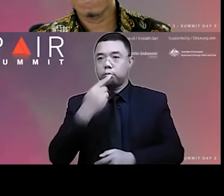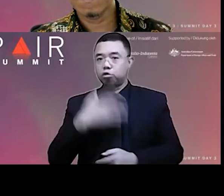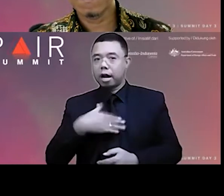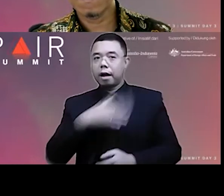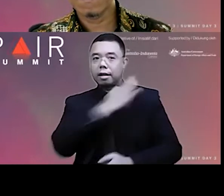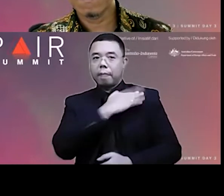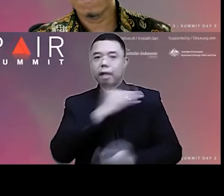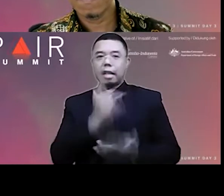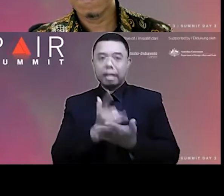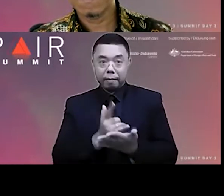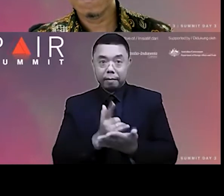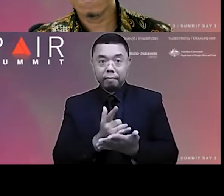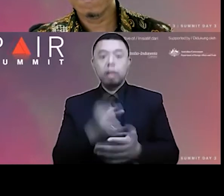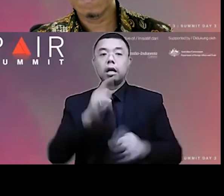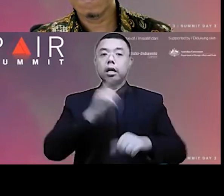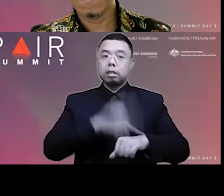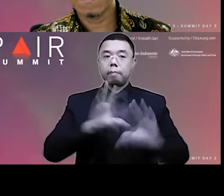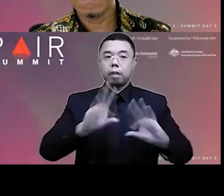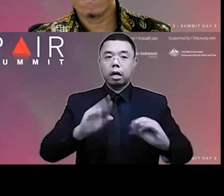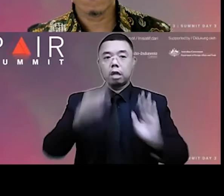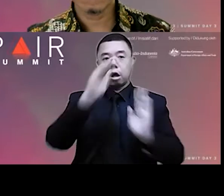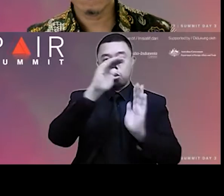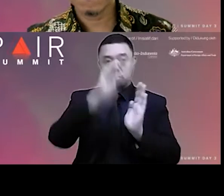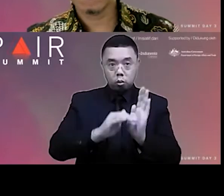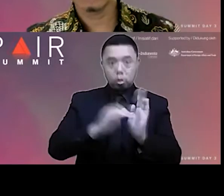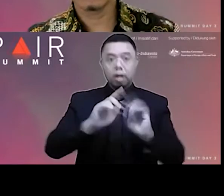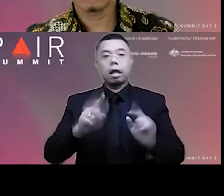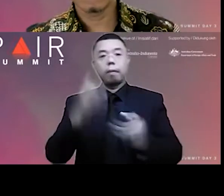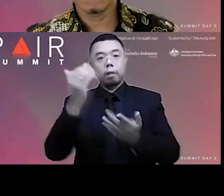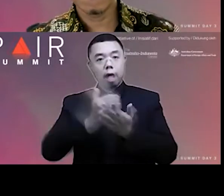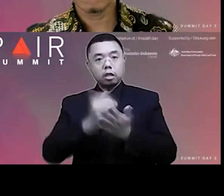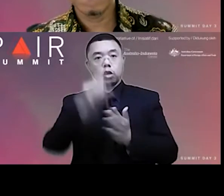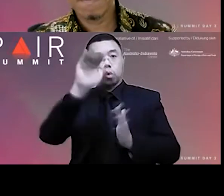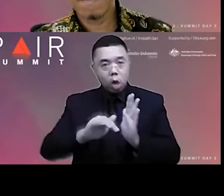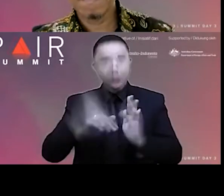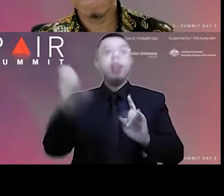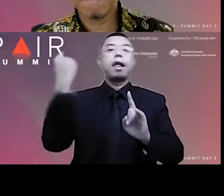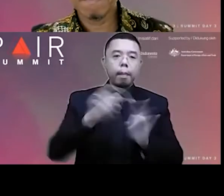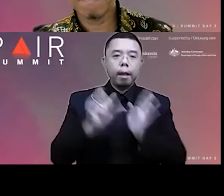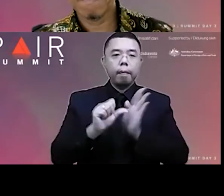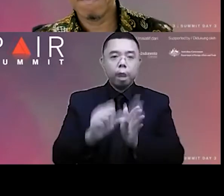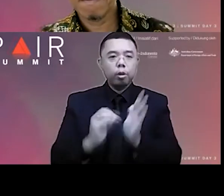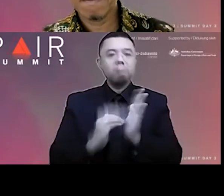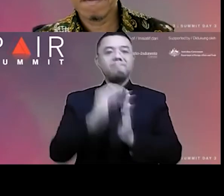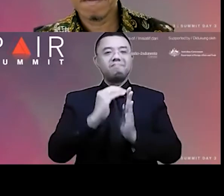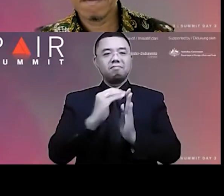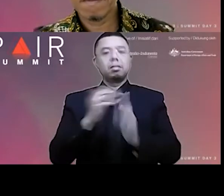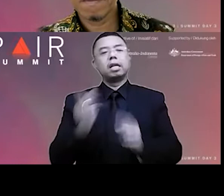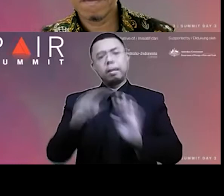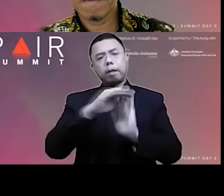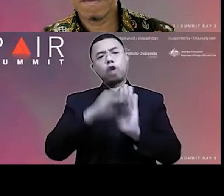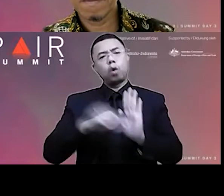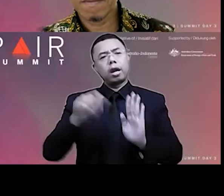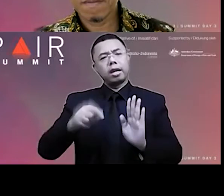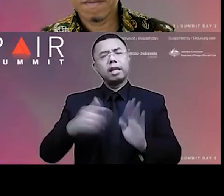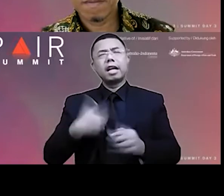been reduced. So in that kind of policy, basically we try to maintain the basic life